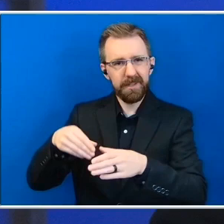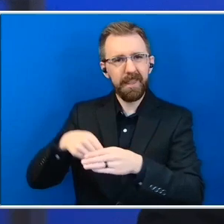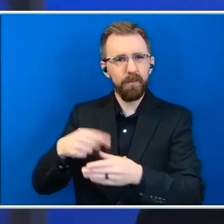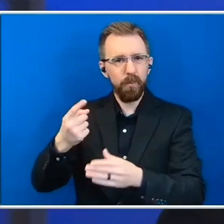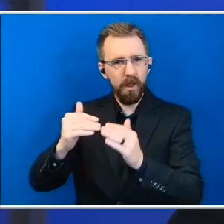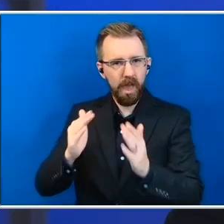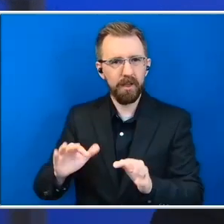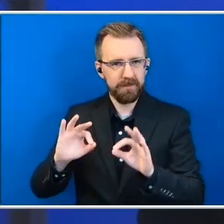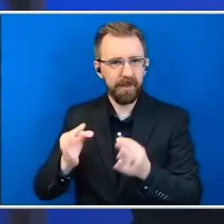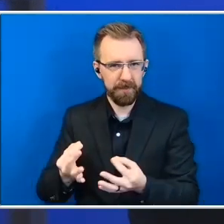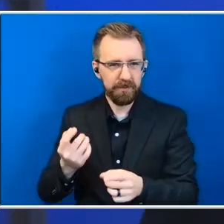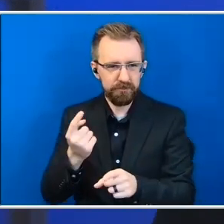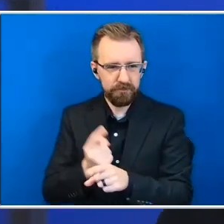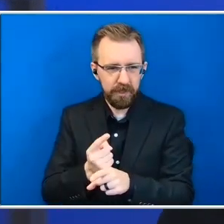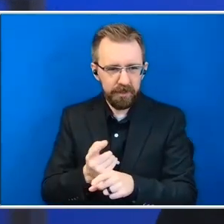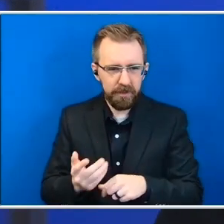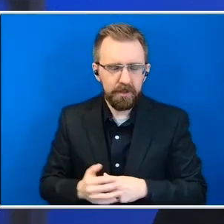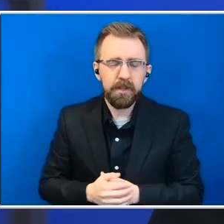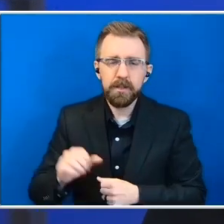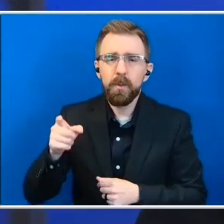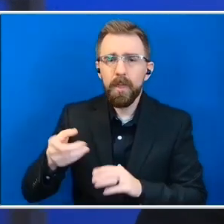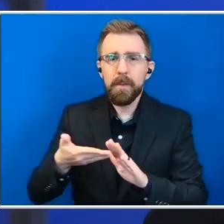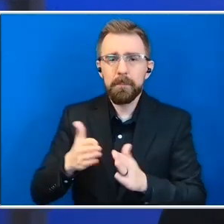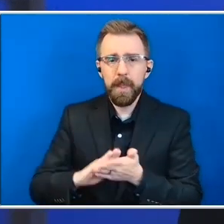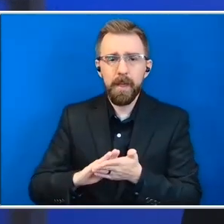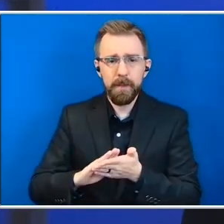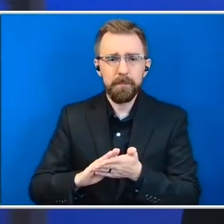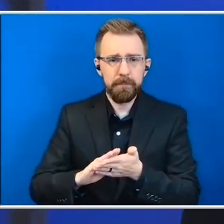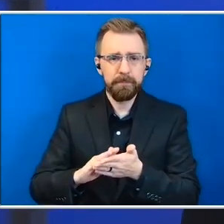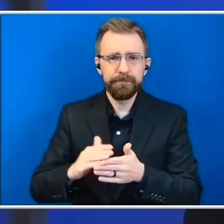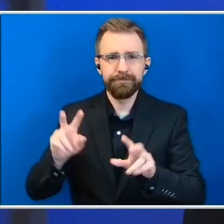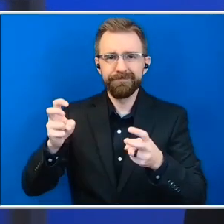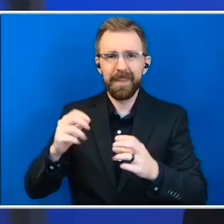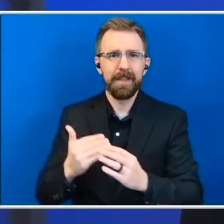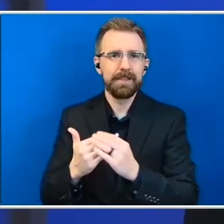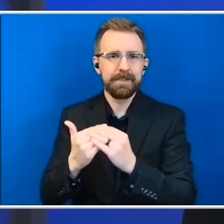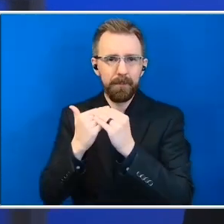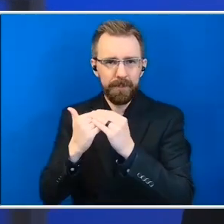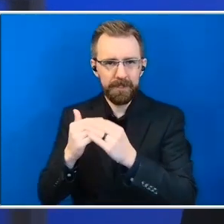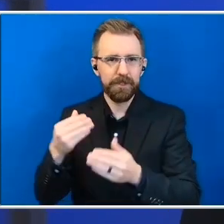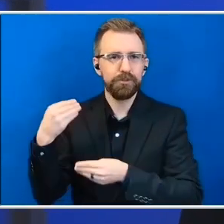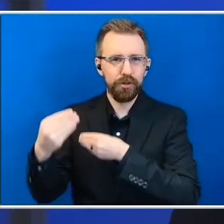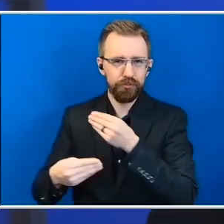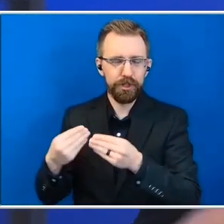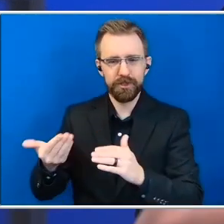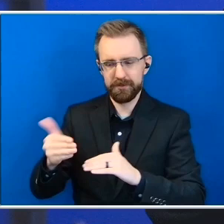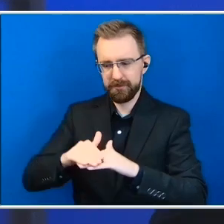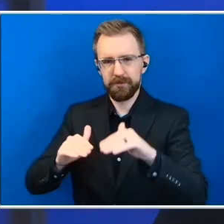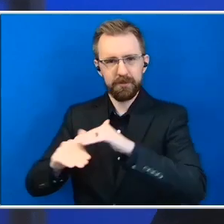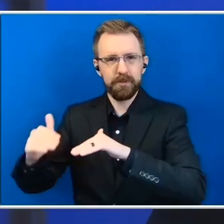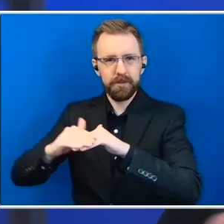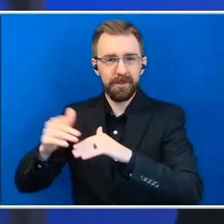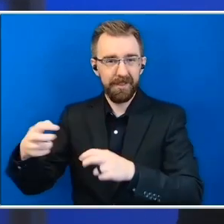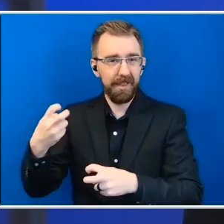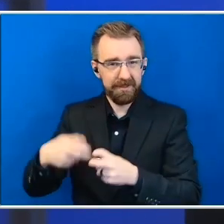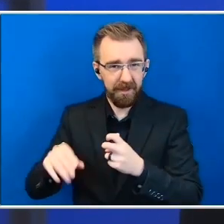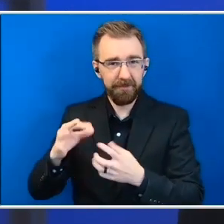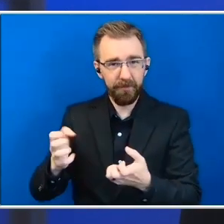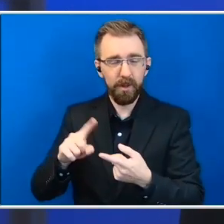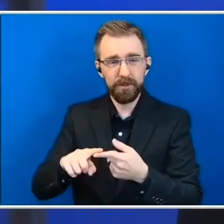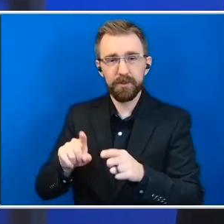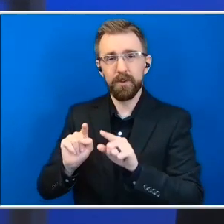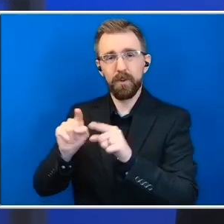right? And so they become sandwich generation. And that is hard if you want to go to a support group in